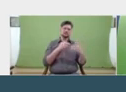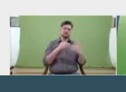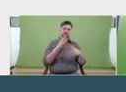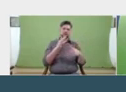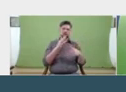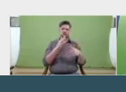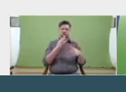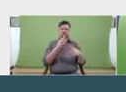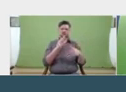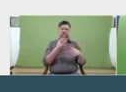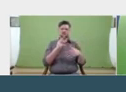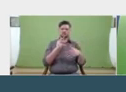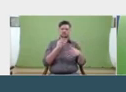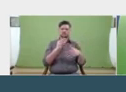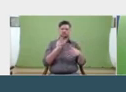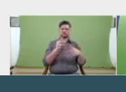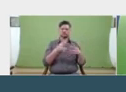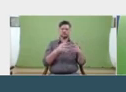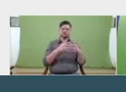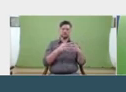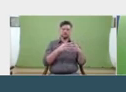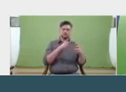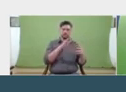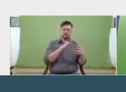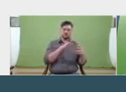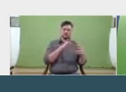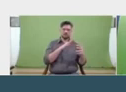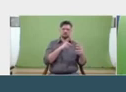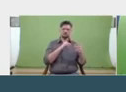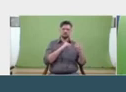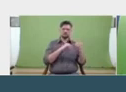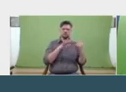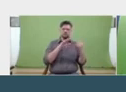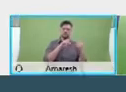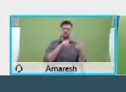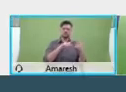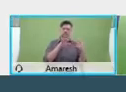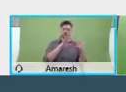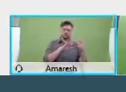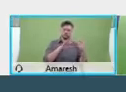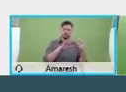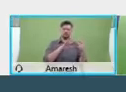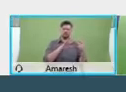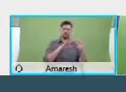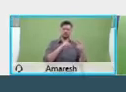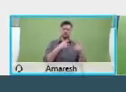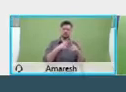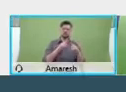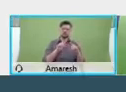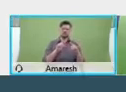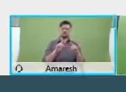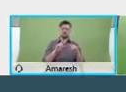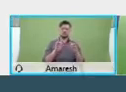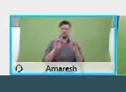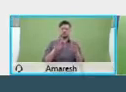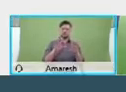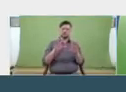uh mesoamerica and no no southern europe and also oceanic languages australia a little bit in latin